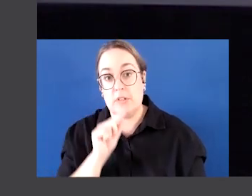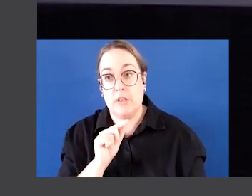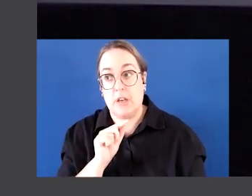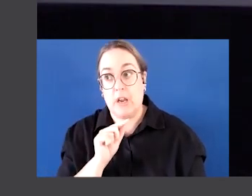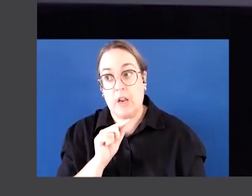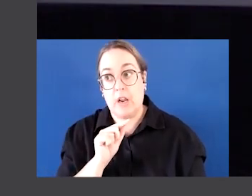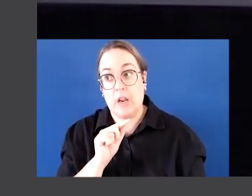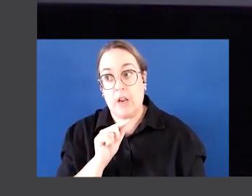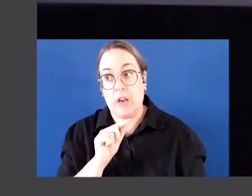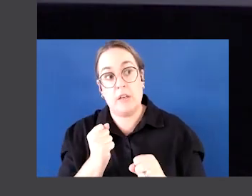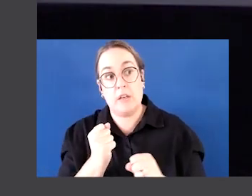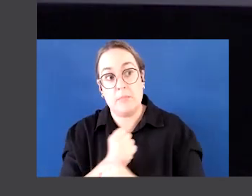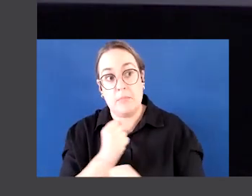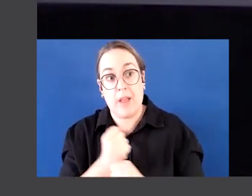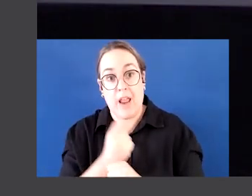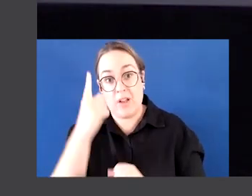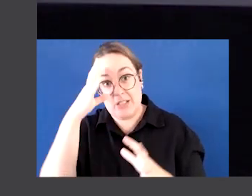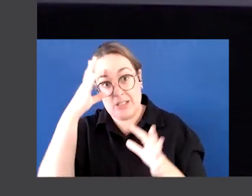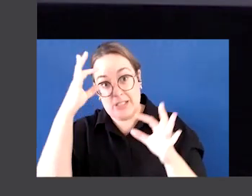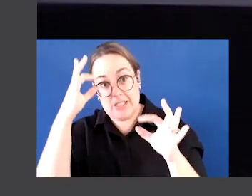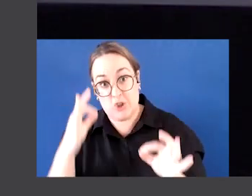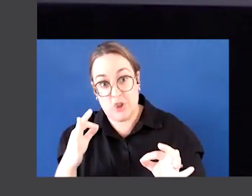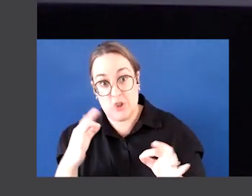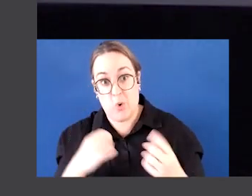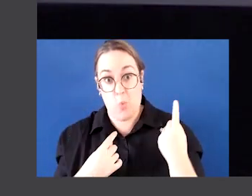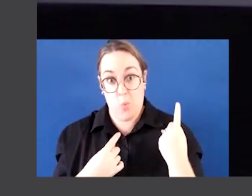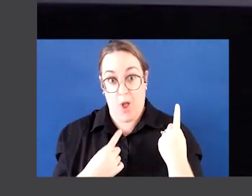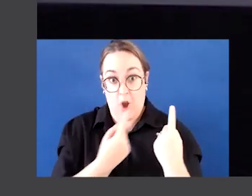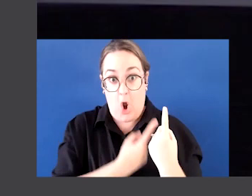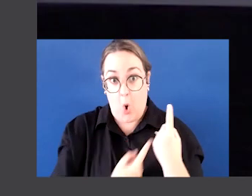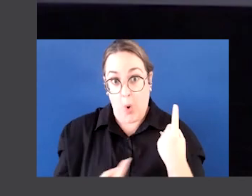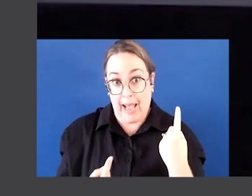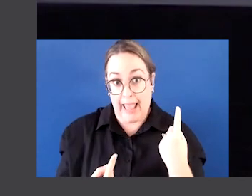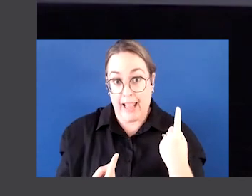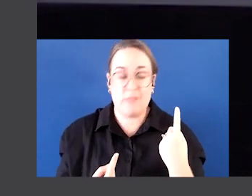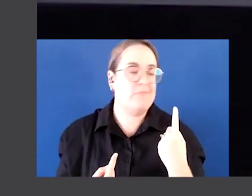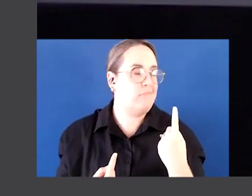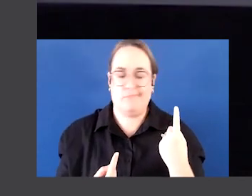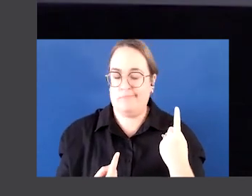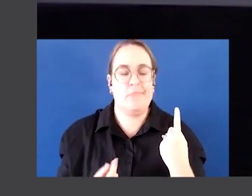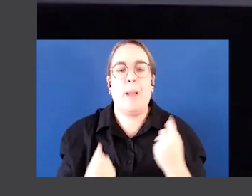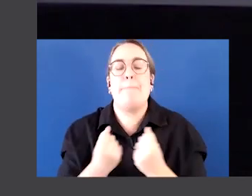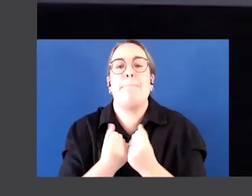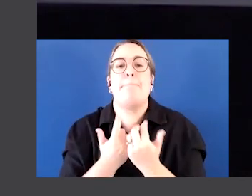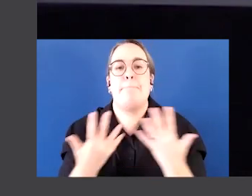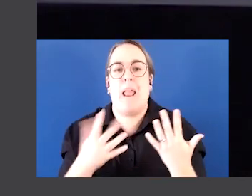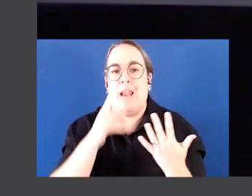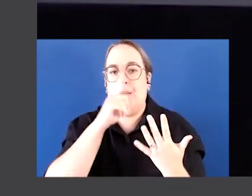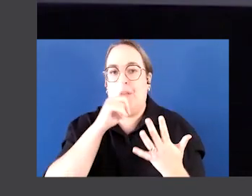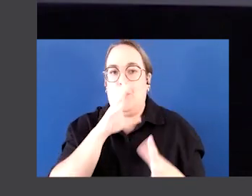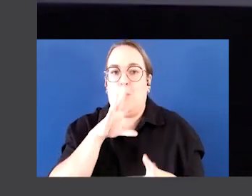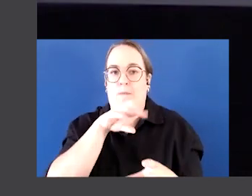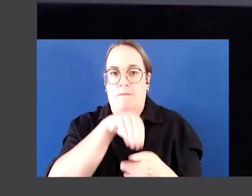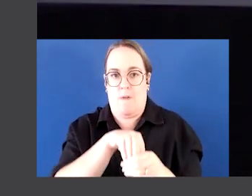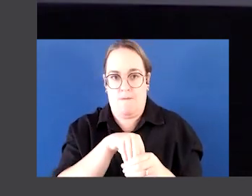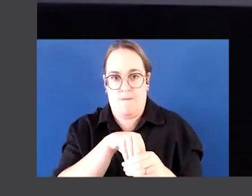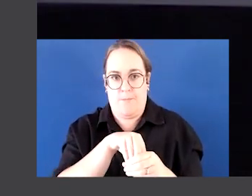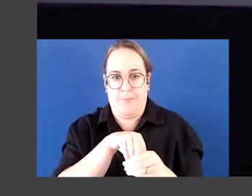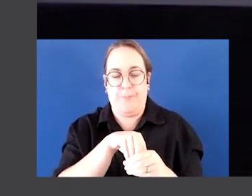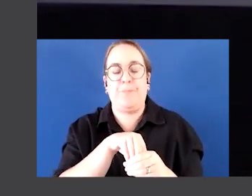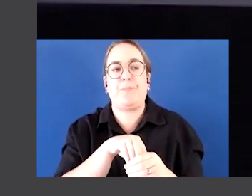one individual to make decisions. These are decisions that are made based on a whole lot of people's